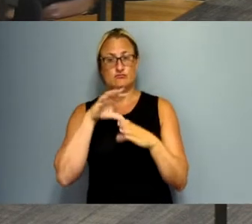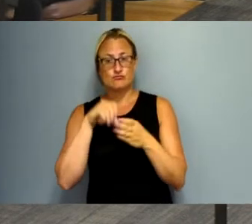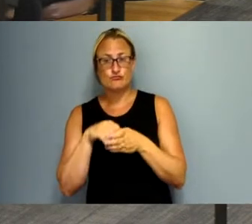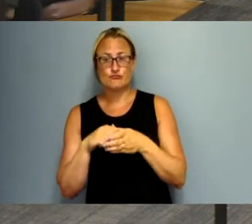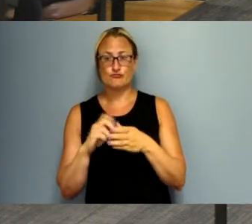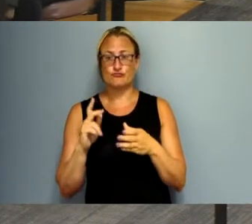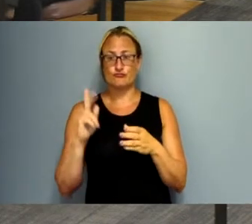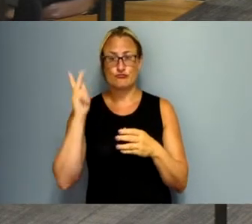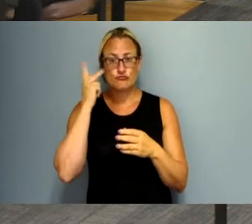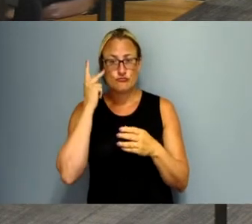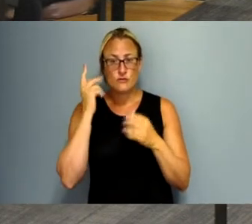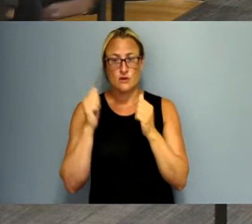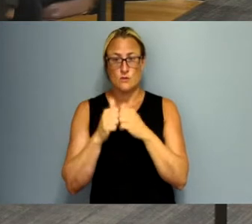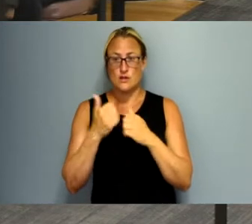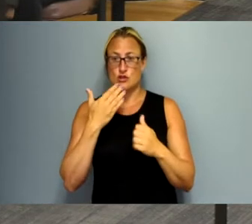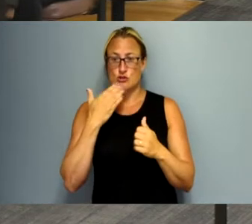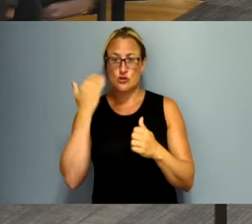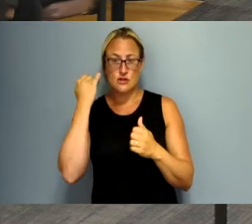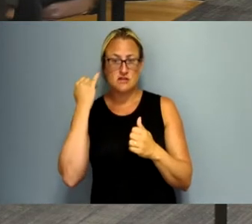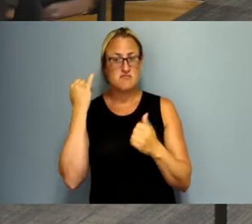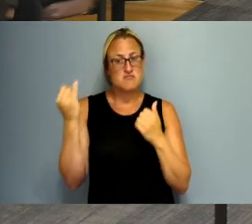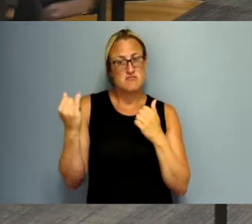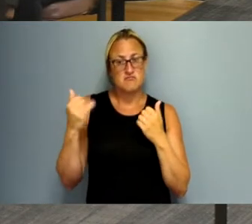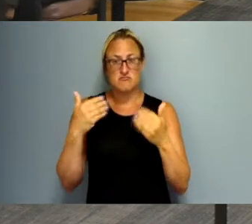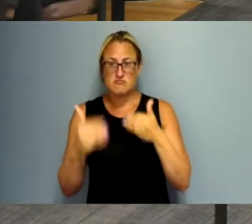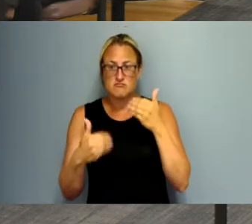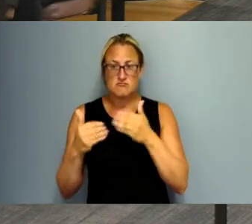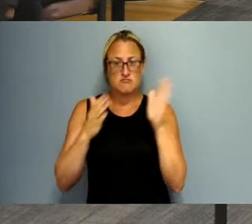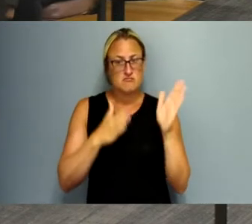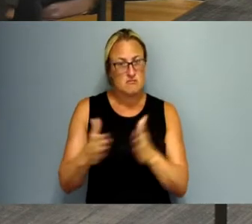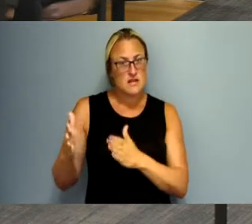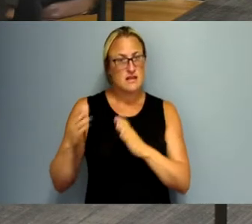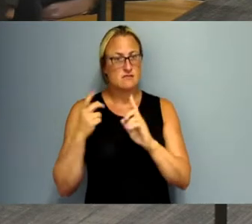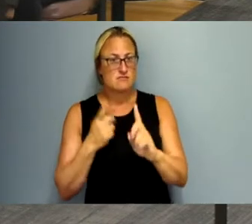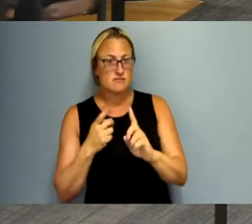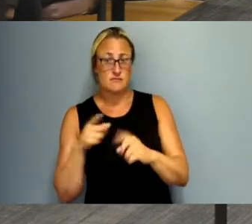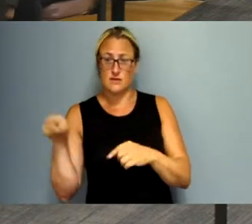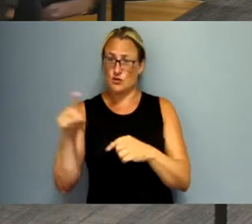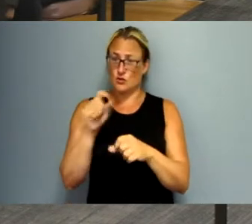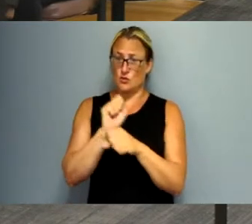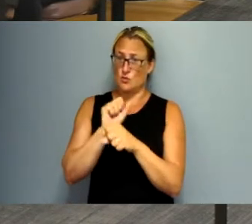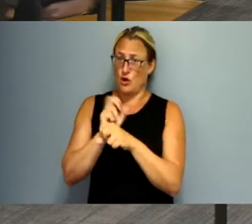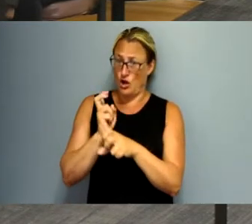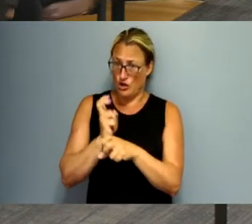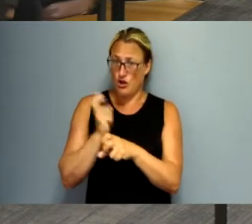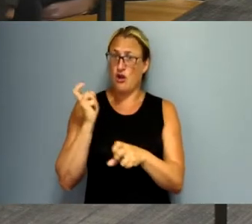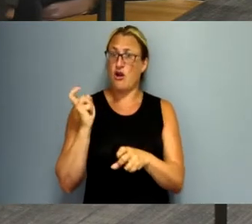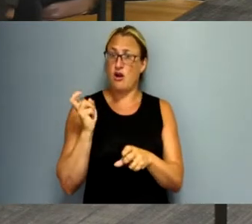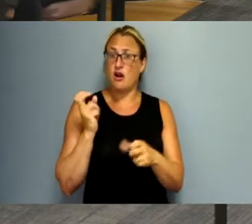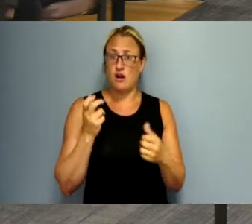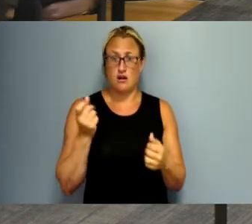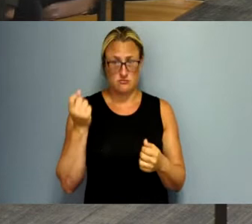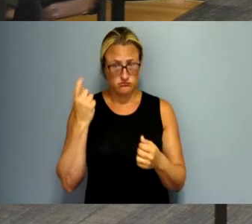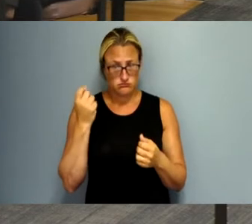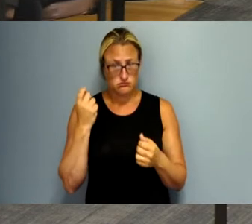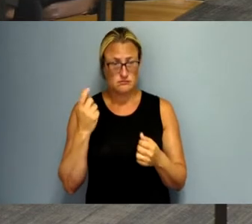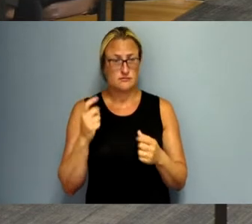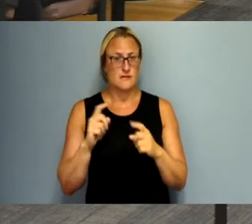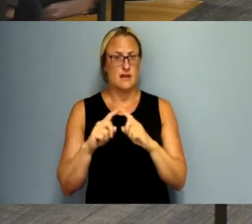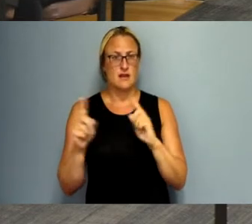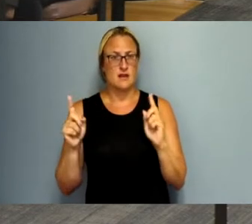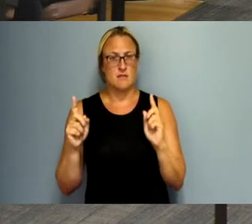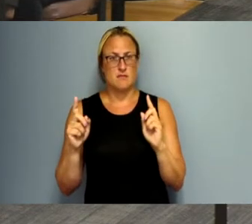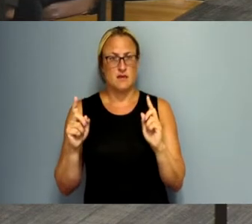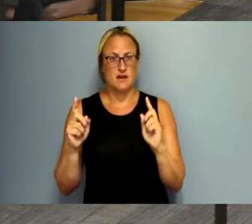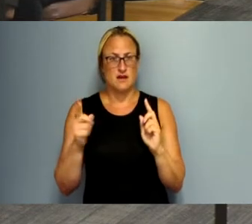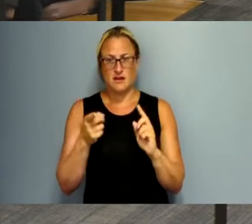intentions, and you work hard, harder than I could work, and you're trying to do what is right. But we don't say you could be perfect,